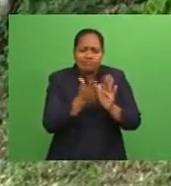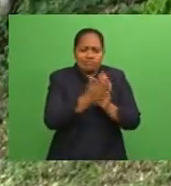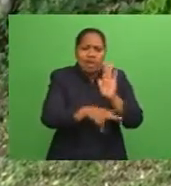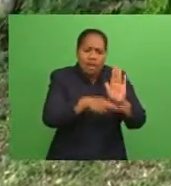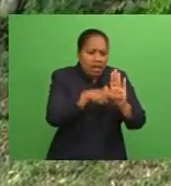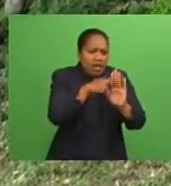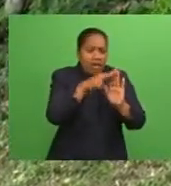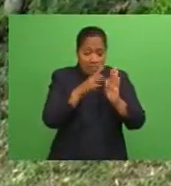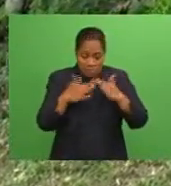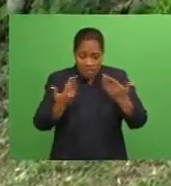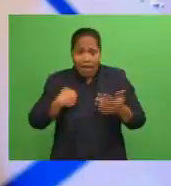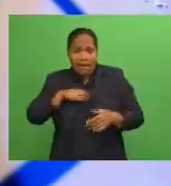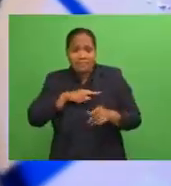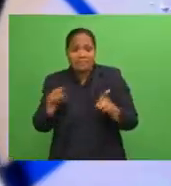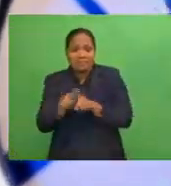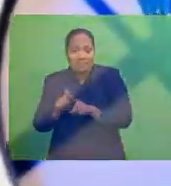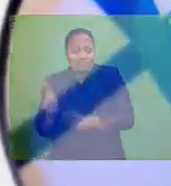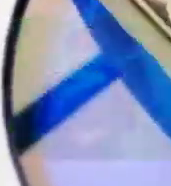now we can also go there.